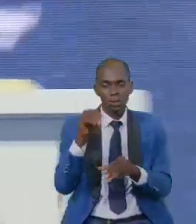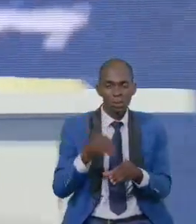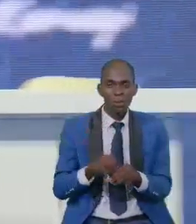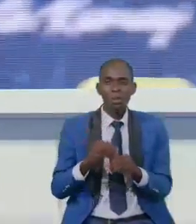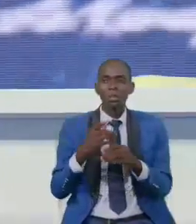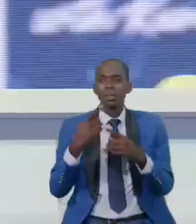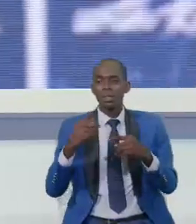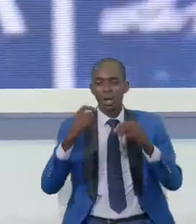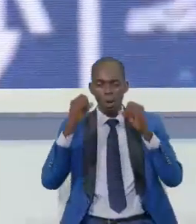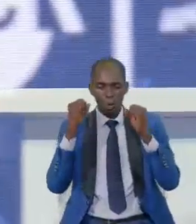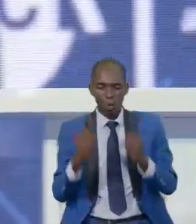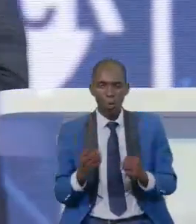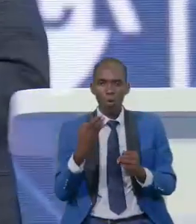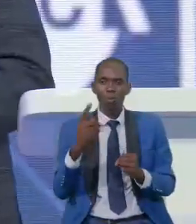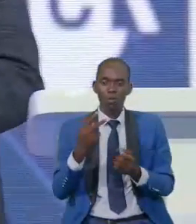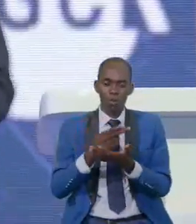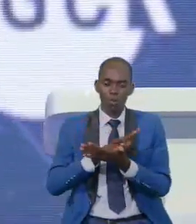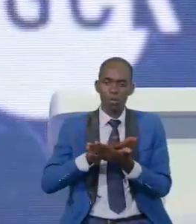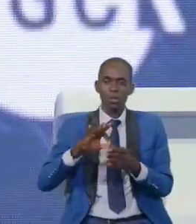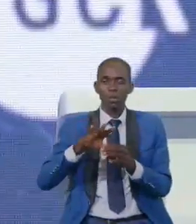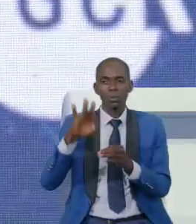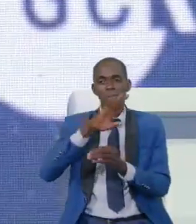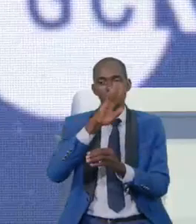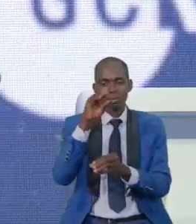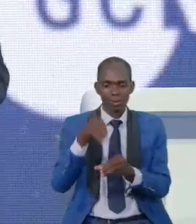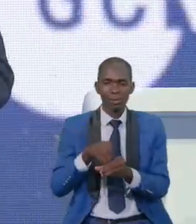power of the Holy Ghost.